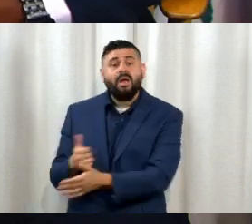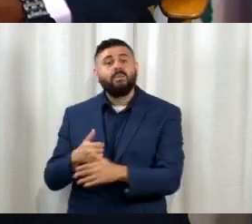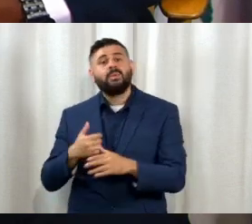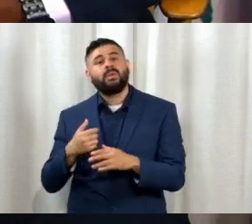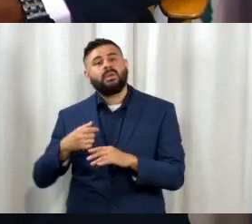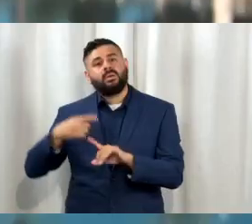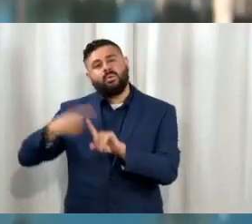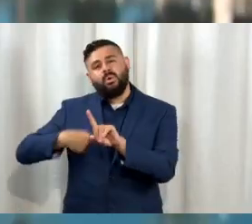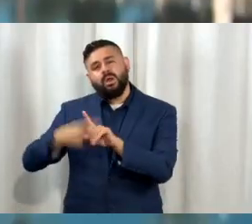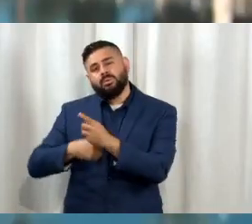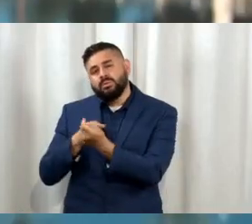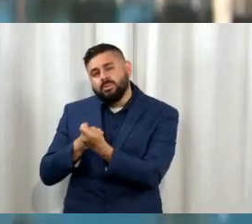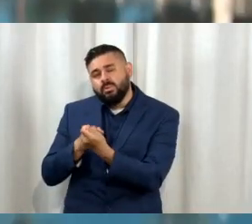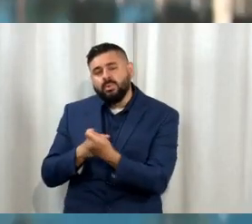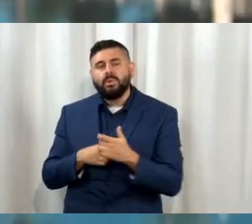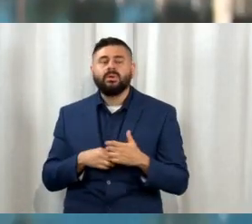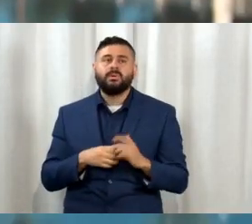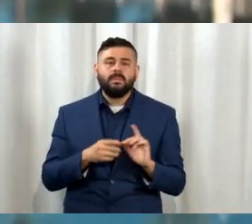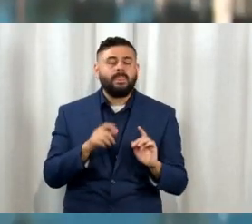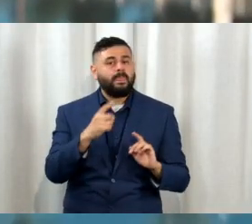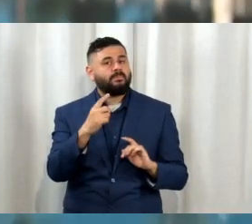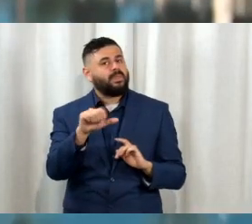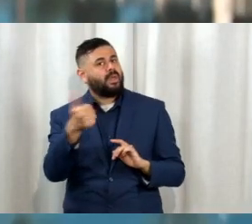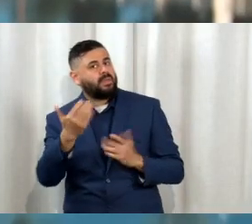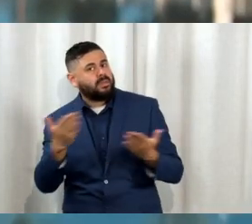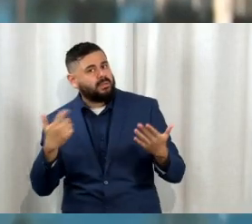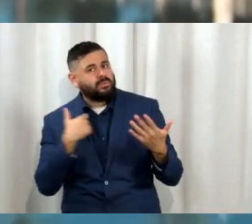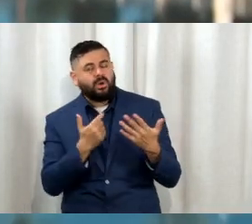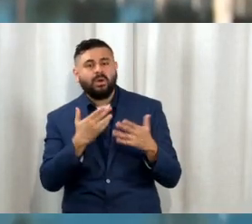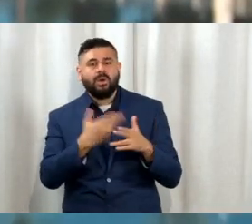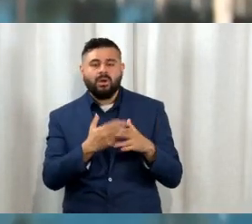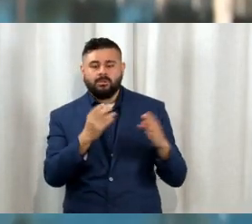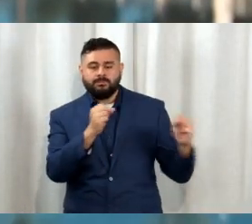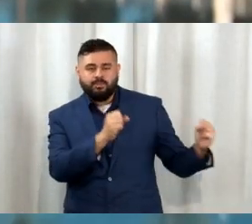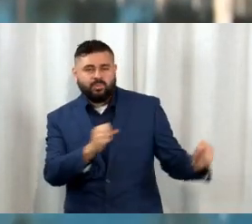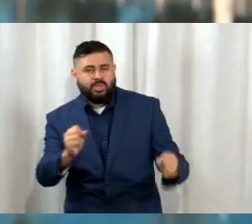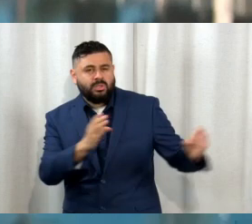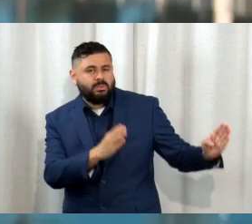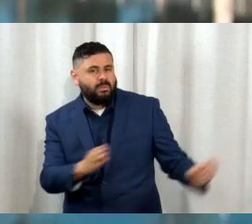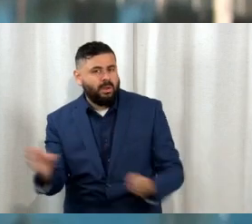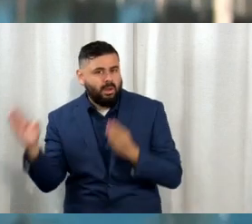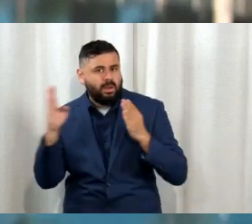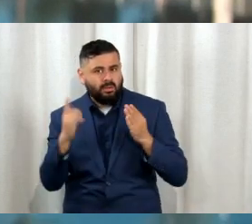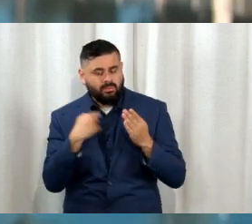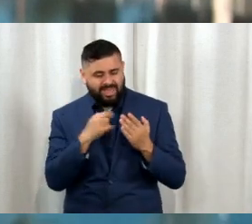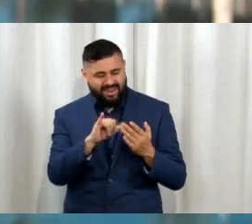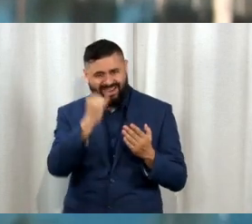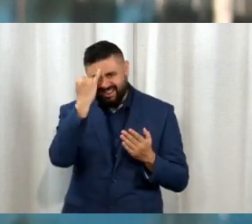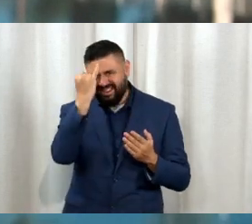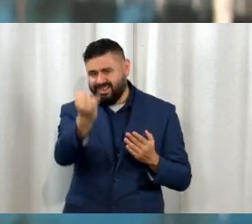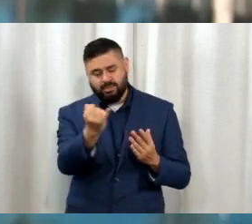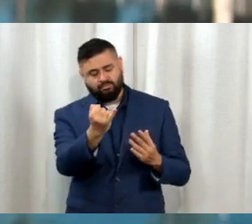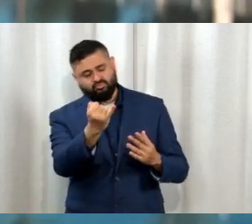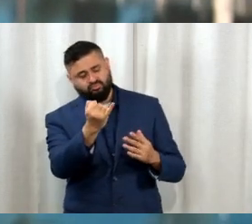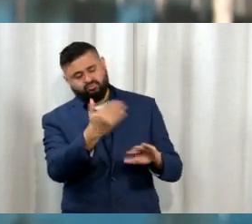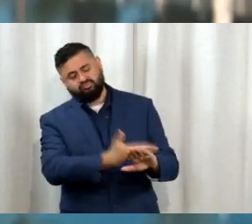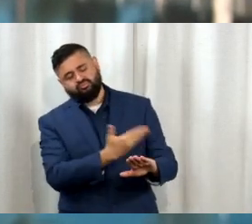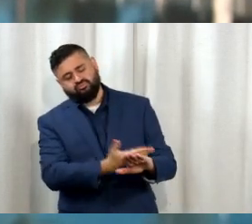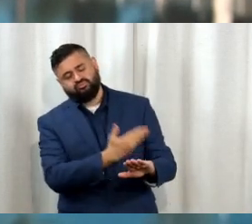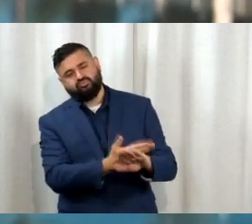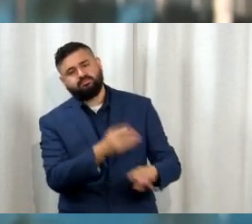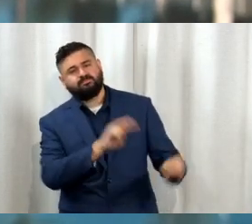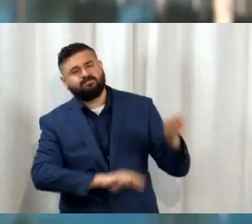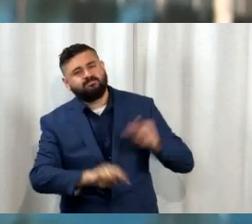support. One of the other big things we're doing is we have a strategic plan on homelessness, and we're updating that. So we're working that plan right